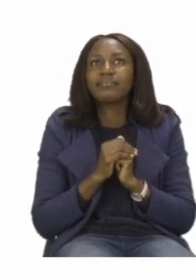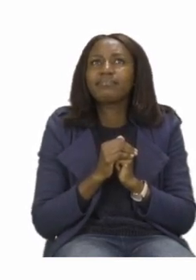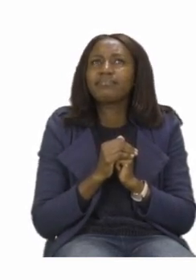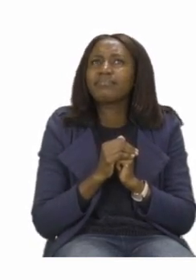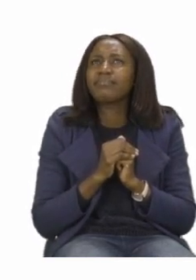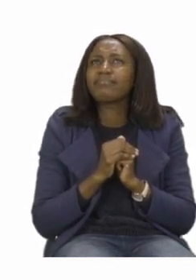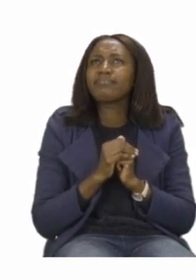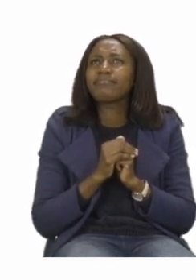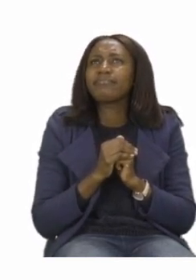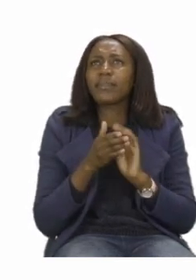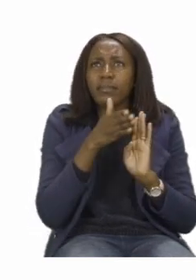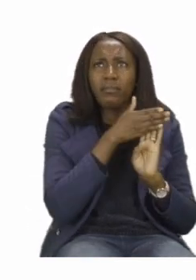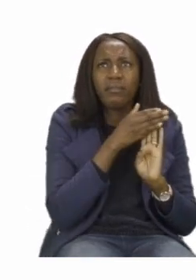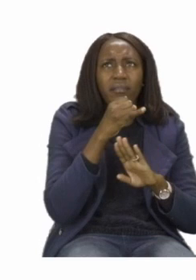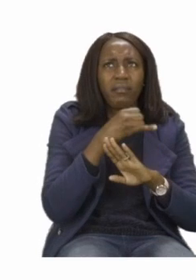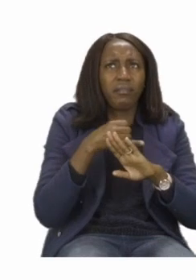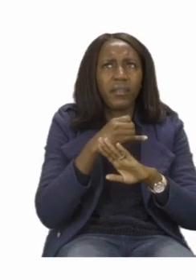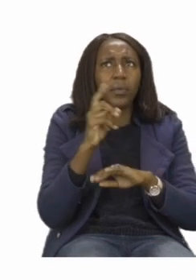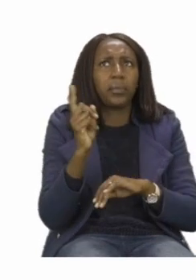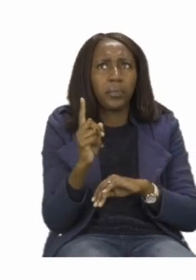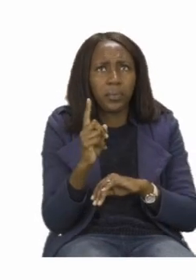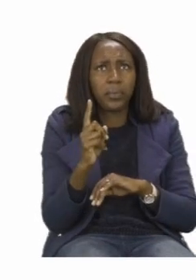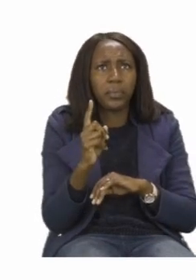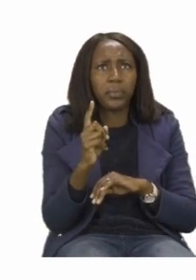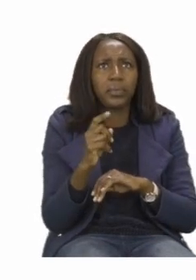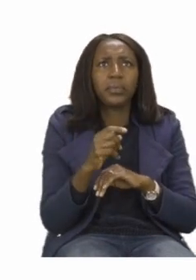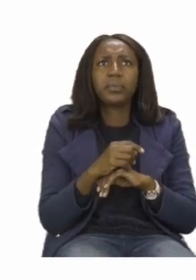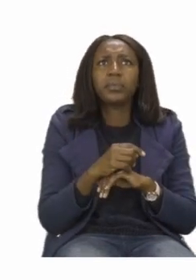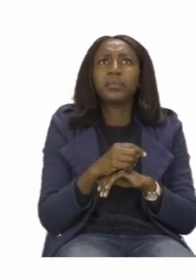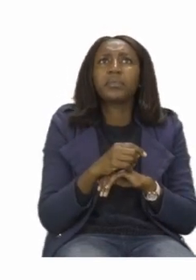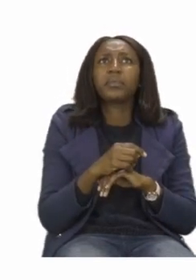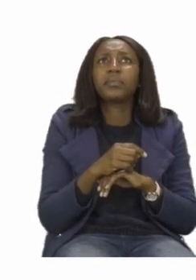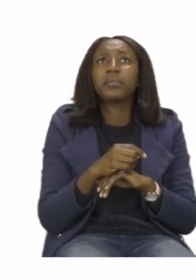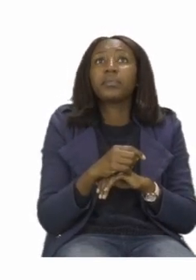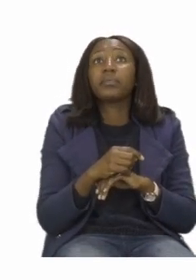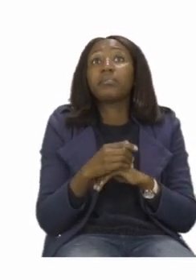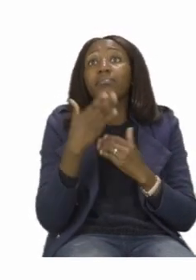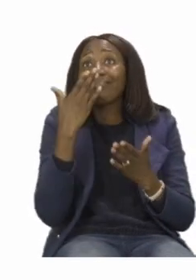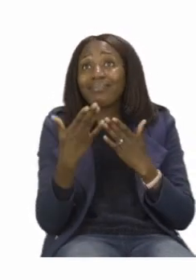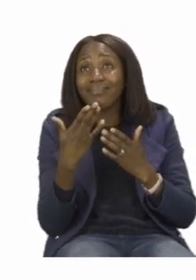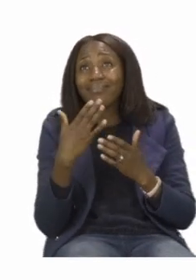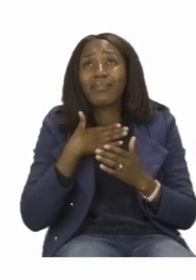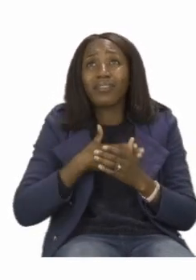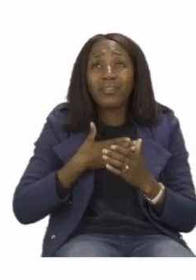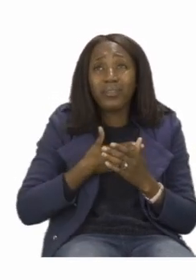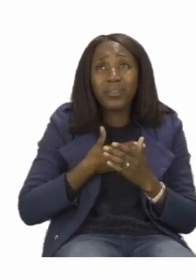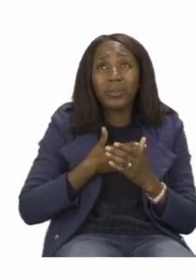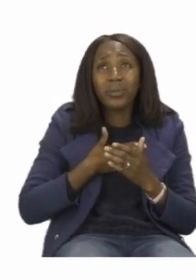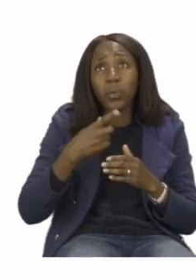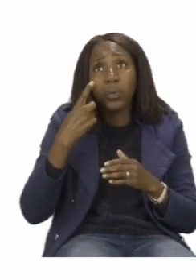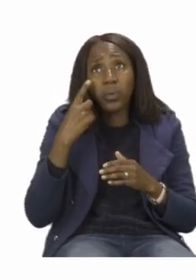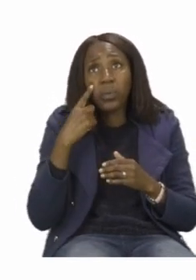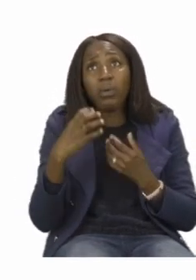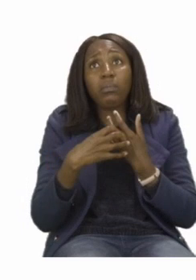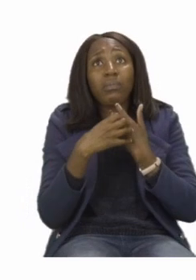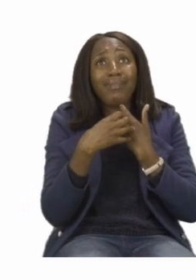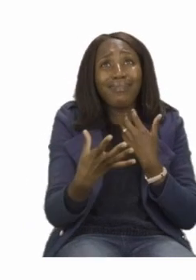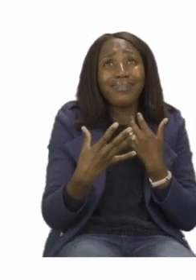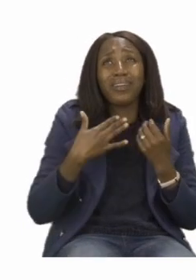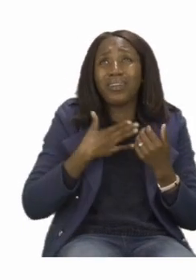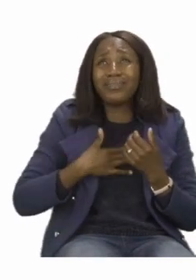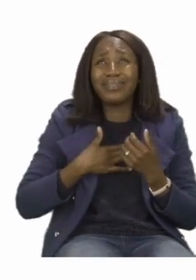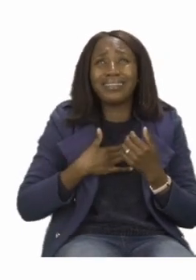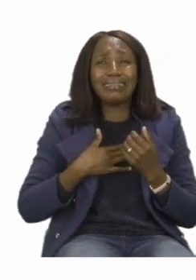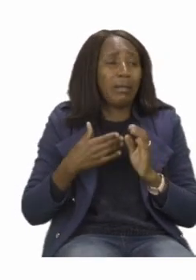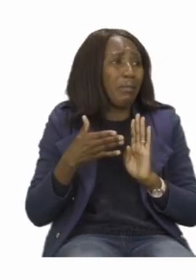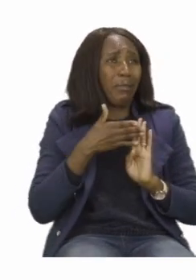a safe place? If you find that you are lost or you just feel